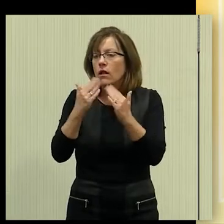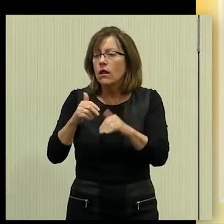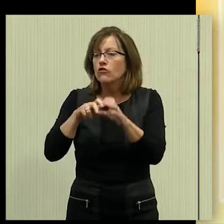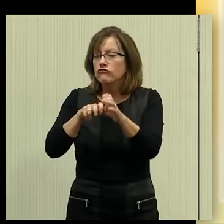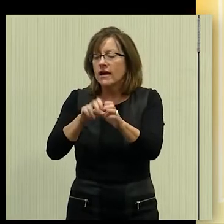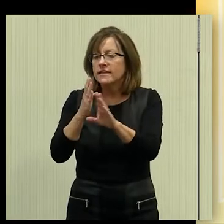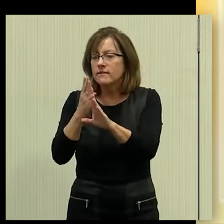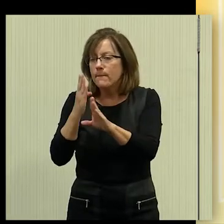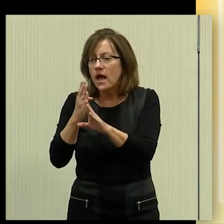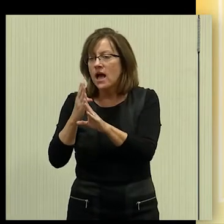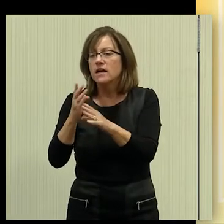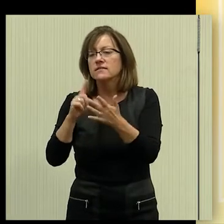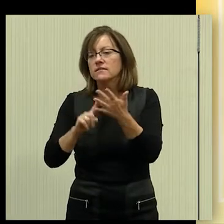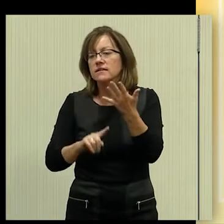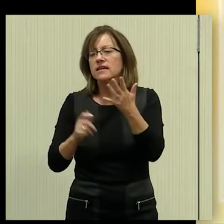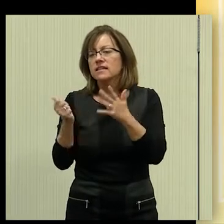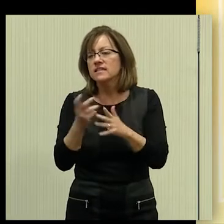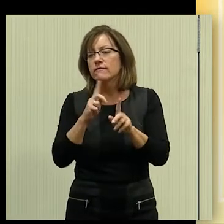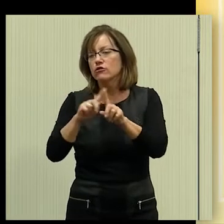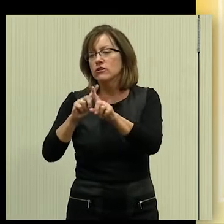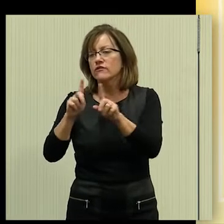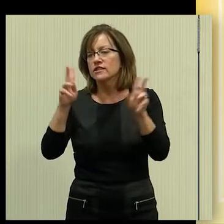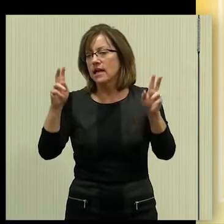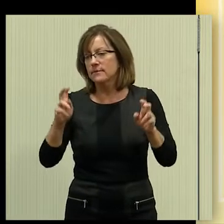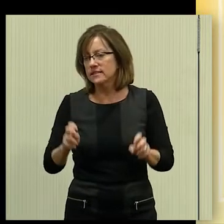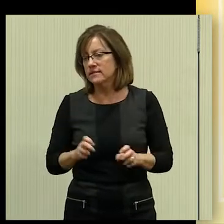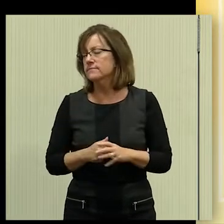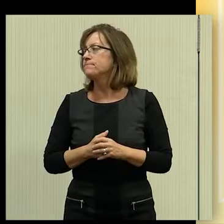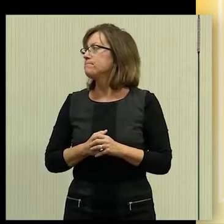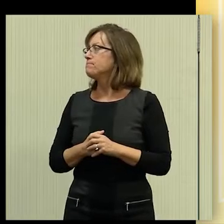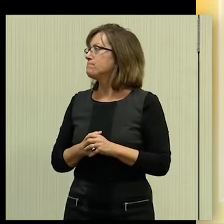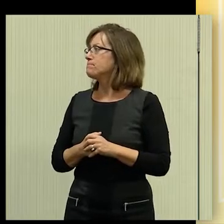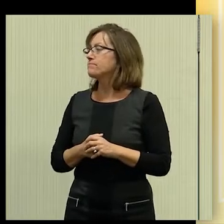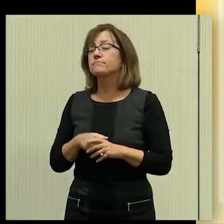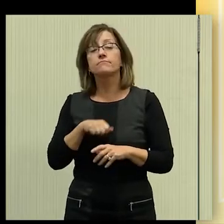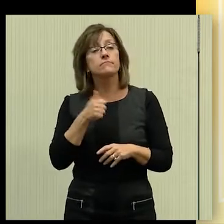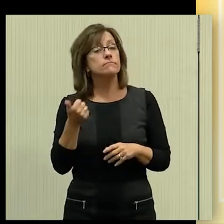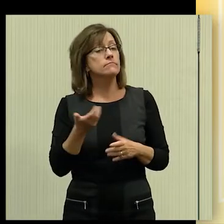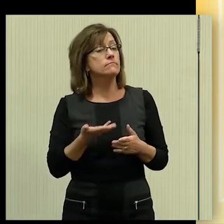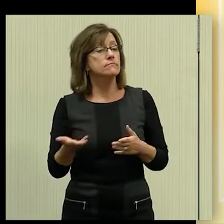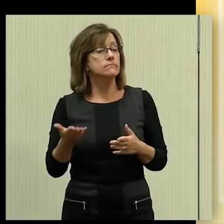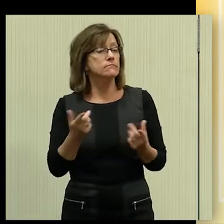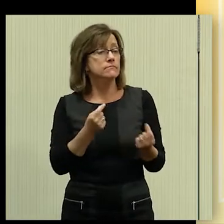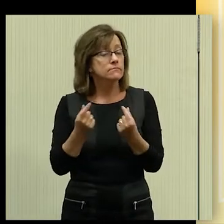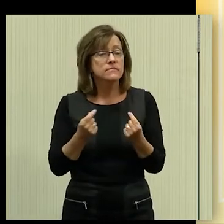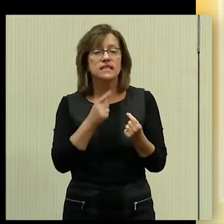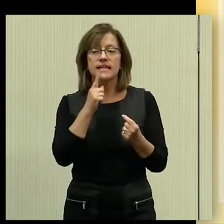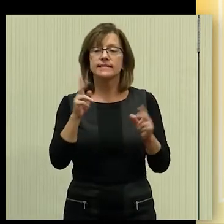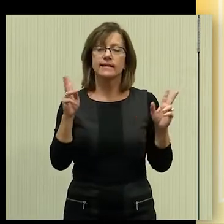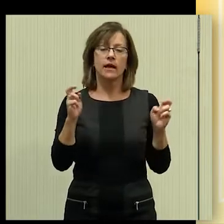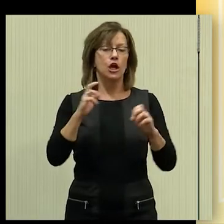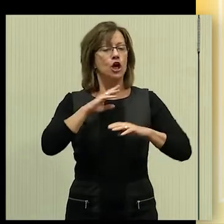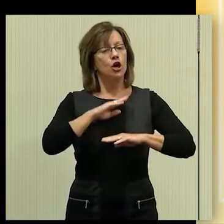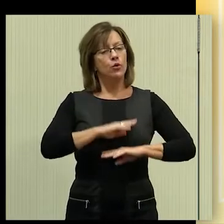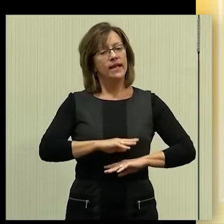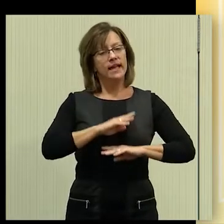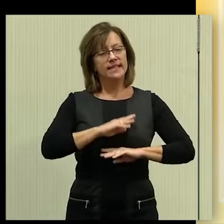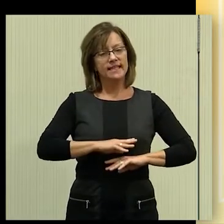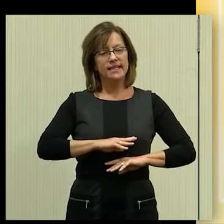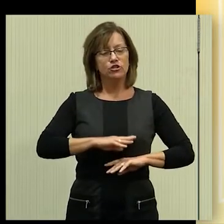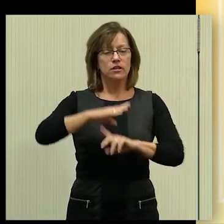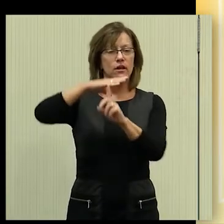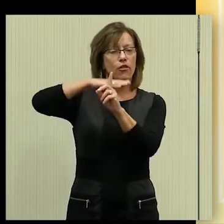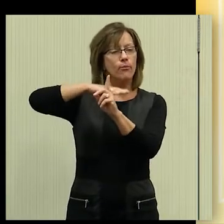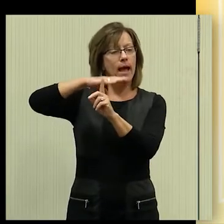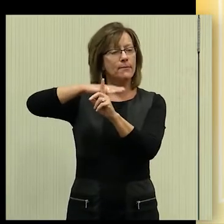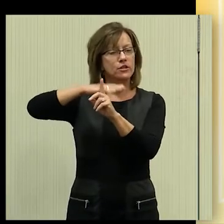different topics. All right, another technique is just a relaxation thermometer. So we'll use the idea of